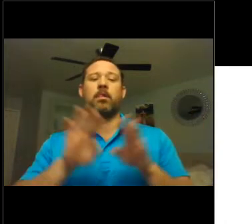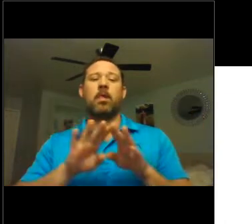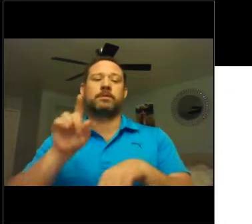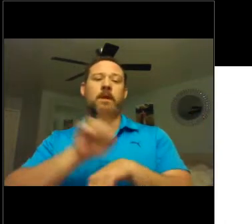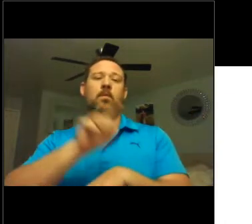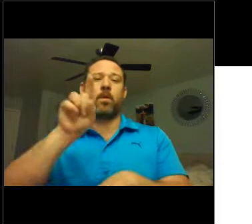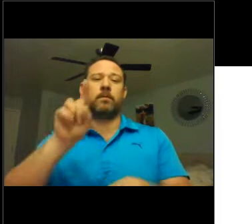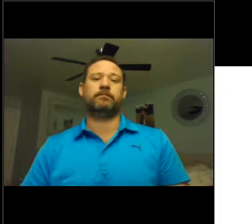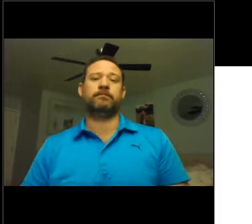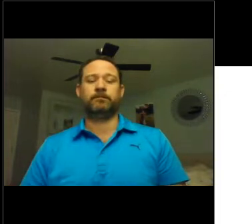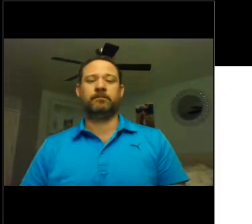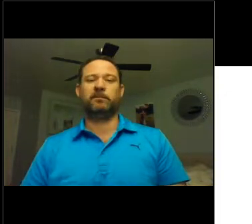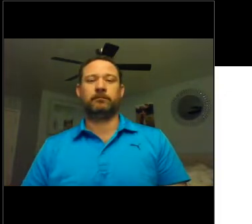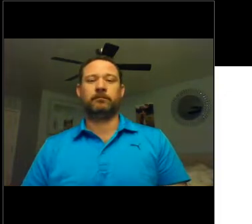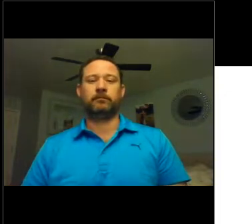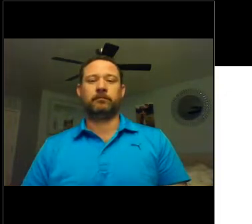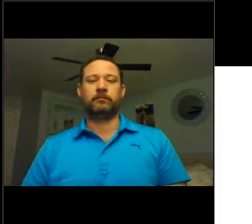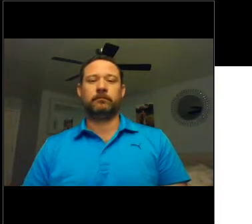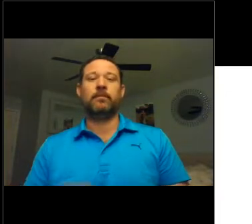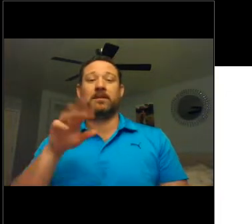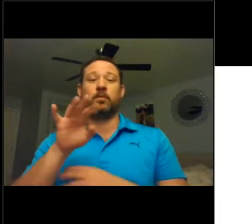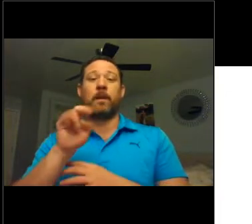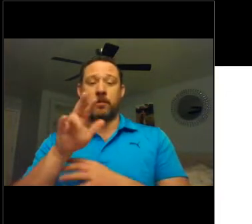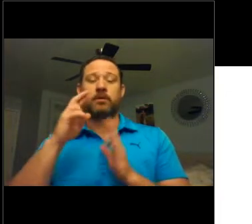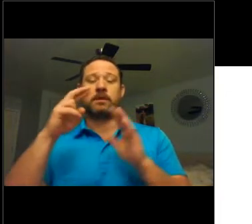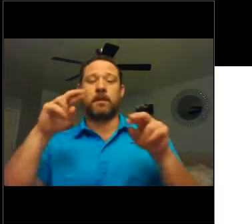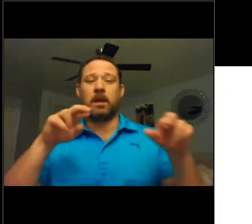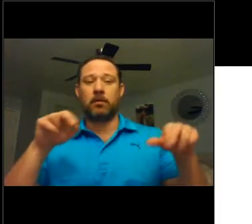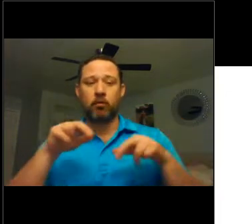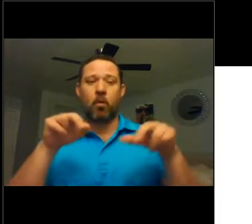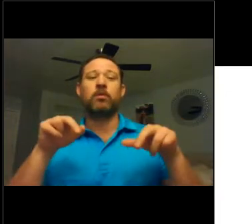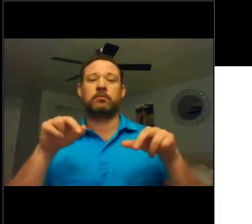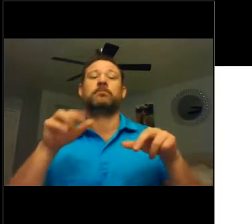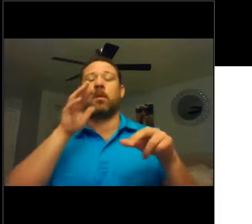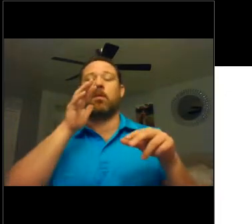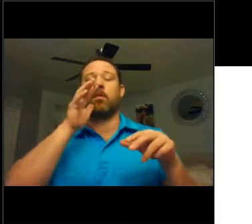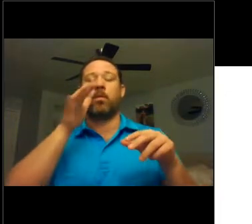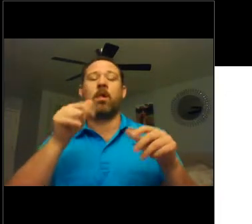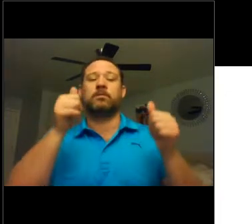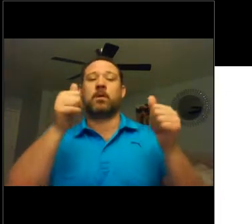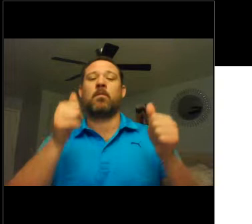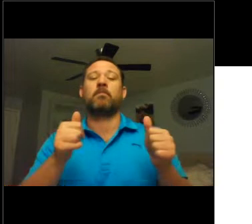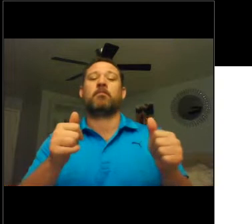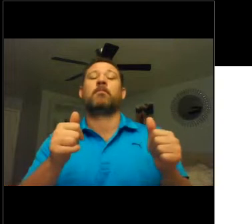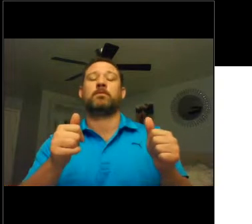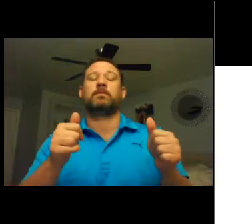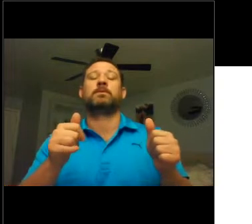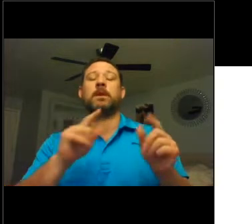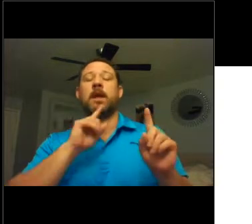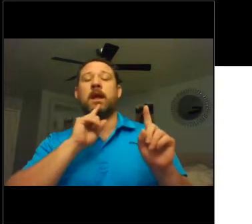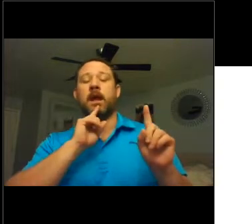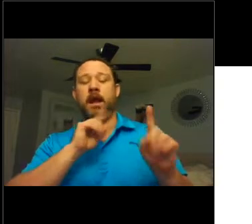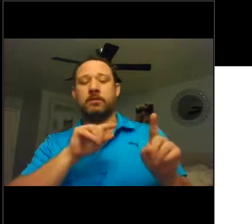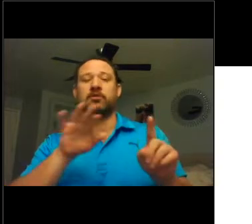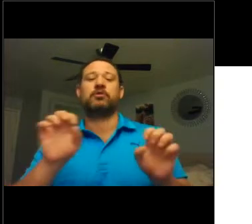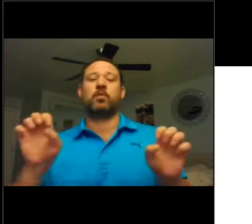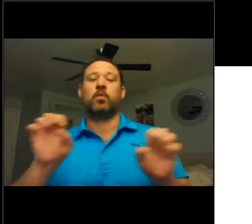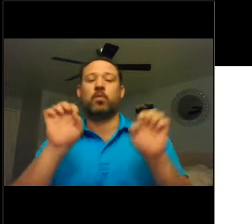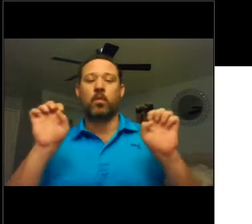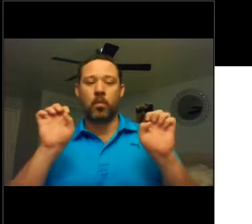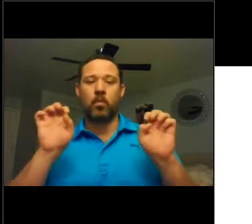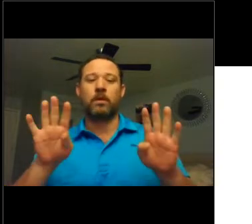o'clock. This webinar is being recorded. We will also post the answers to the questions that are